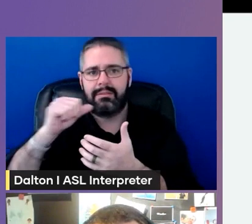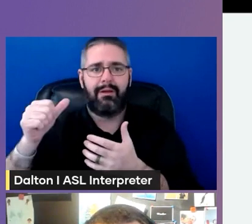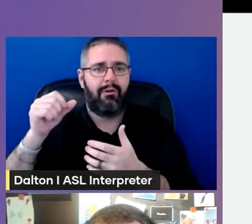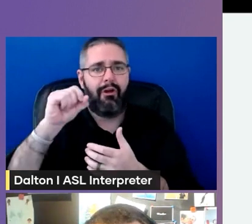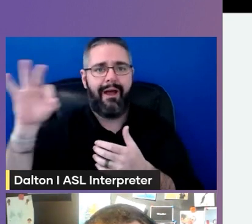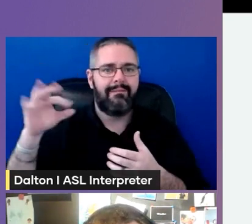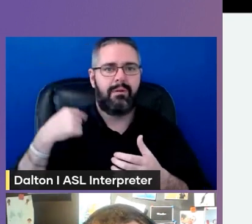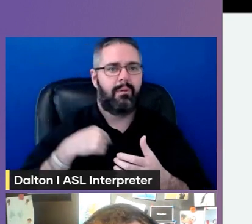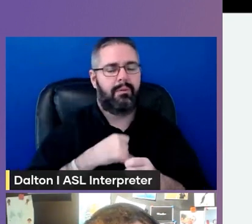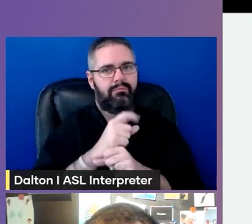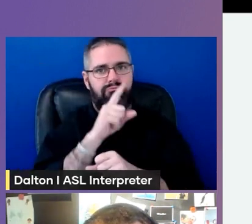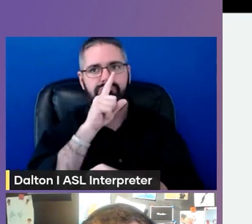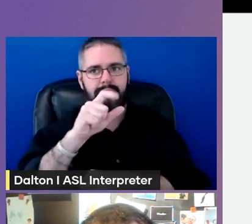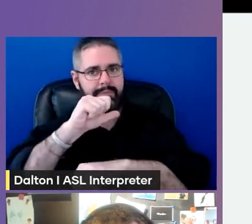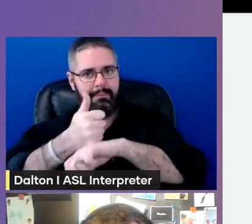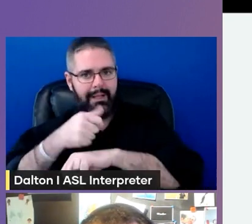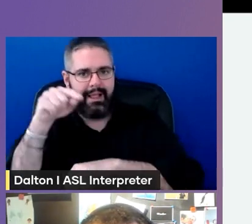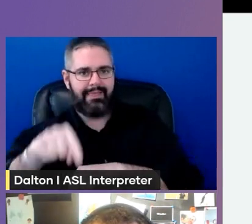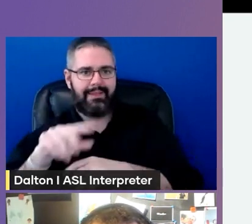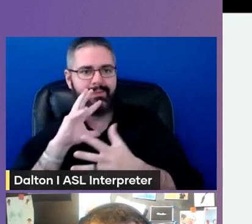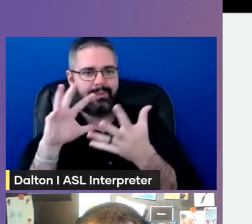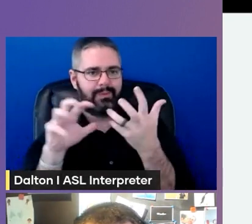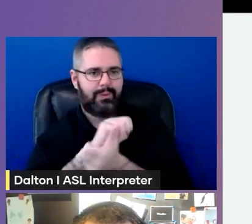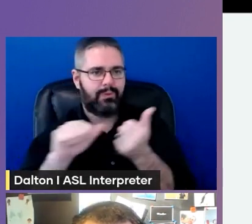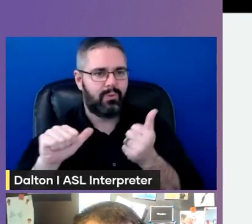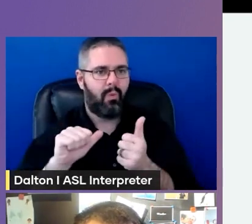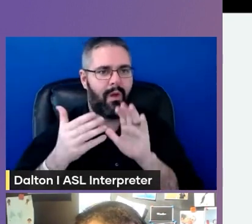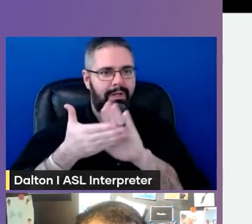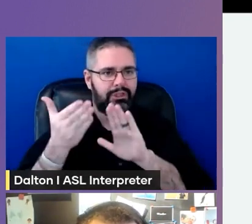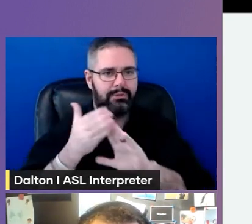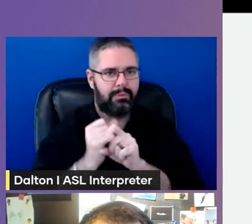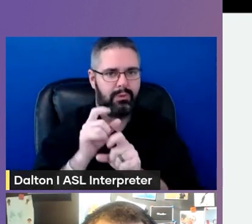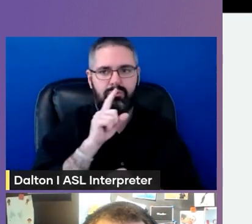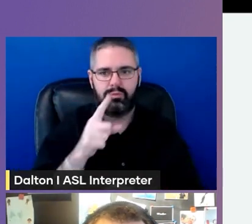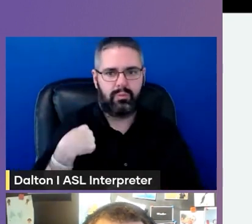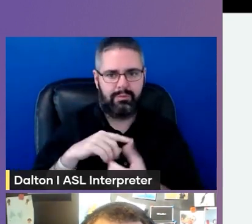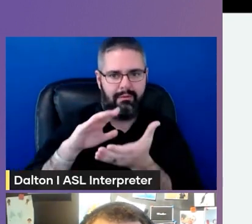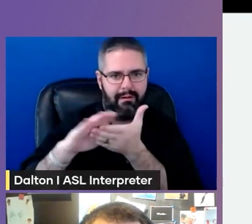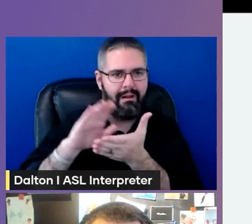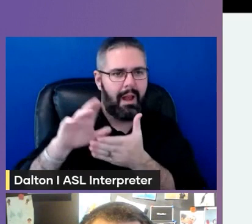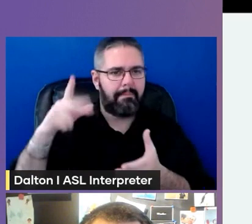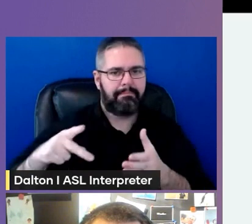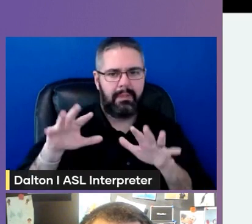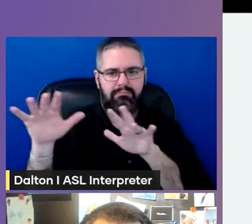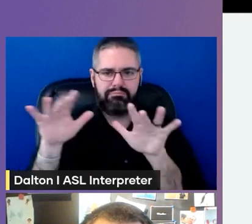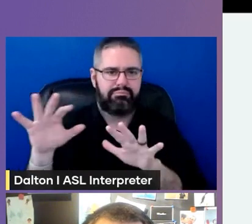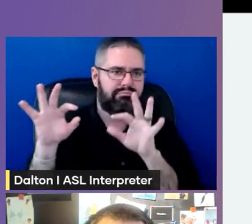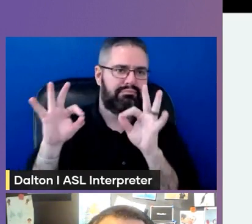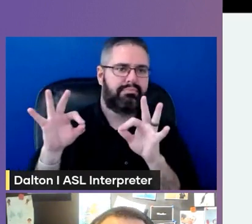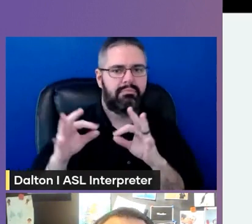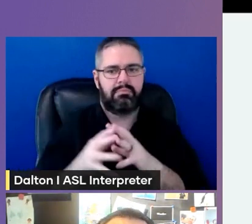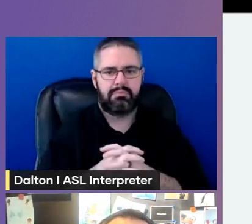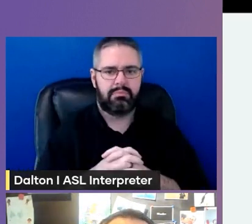that we implemented this destroy function so we can clean up after ourselves.